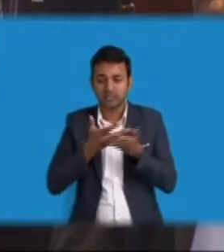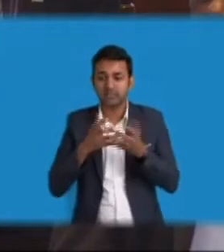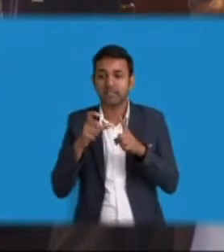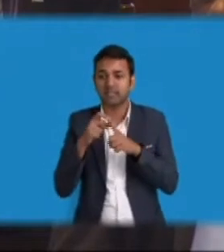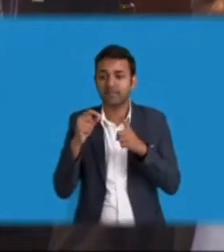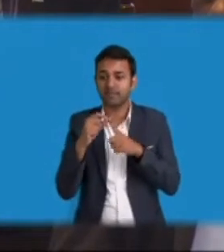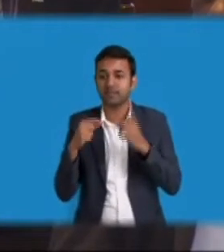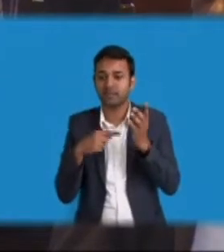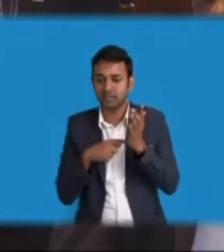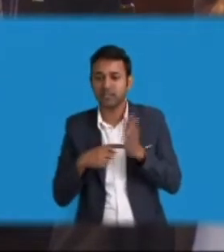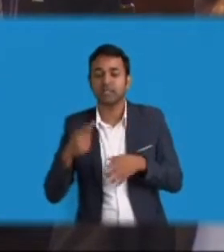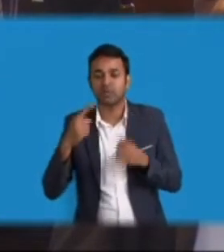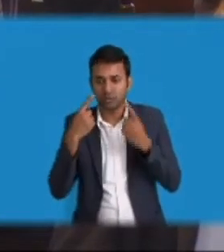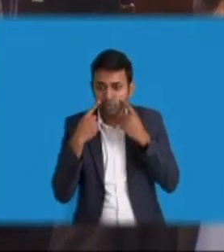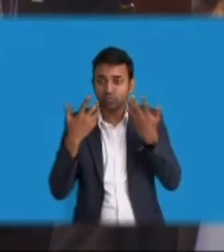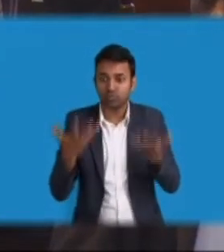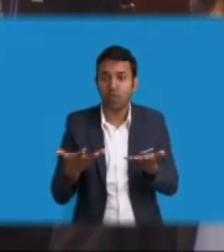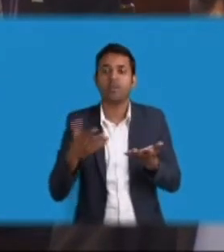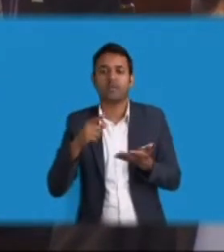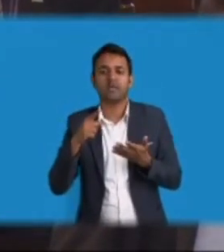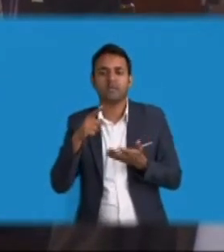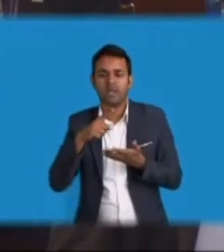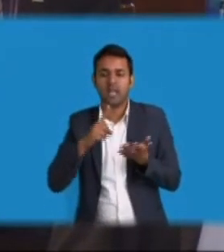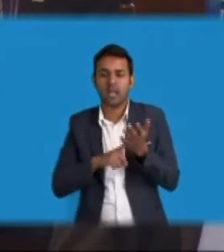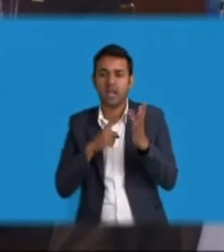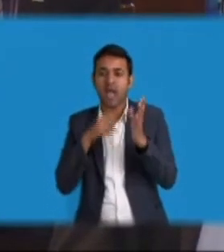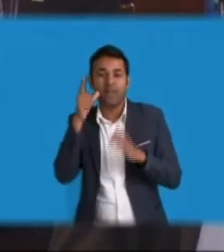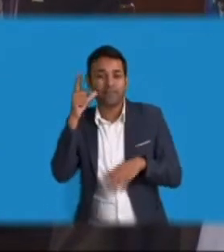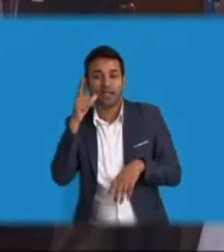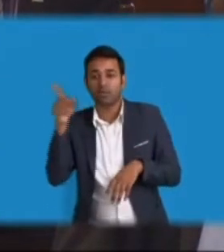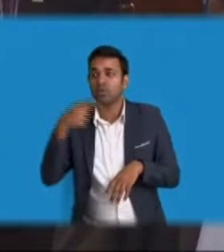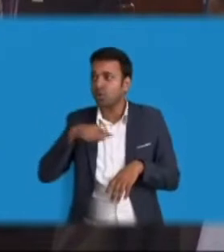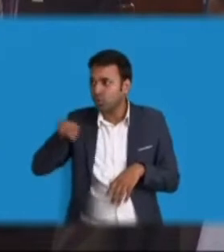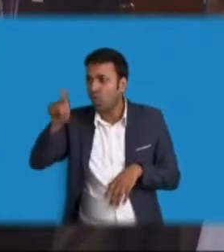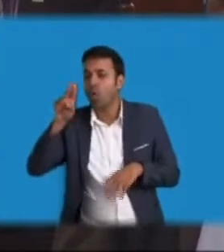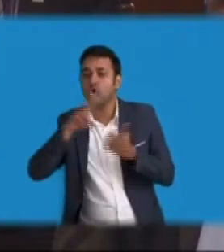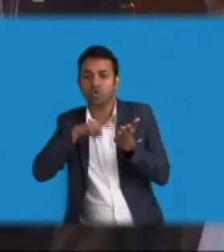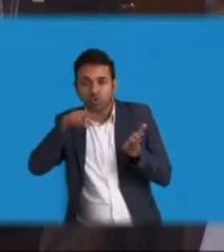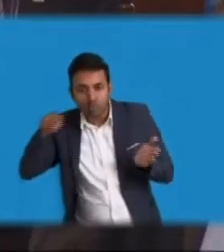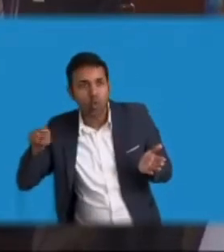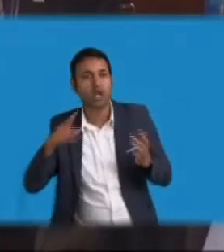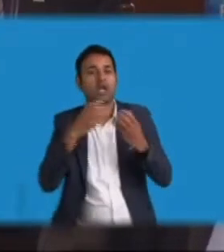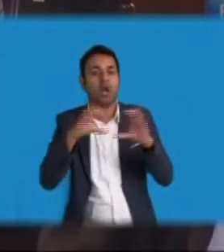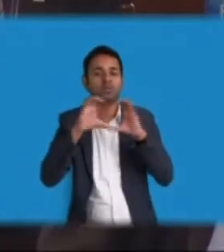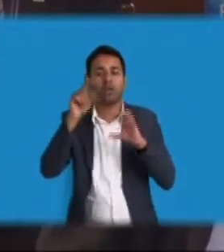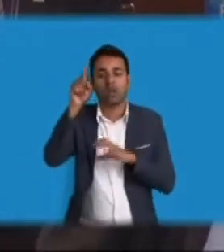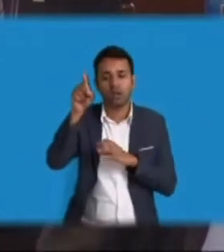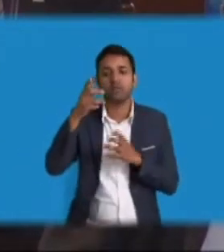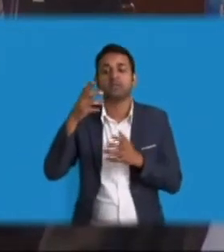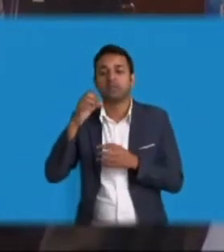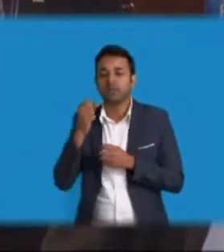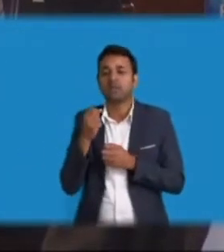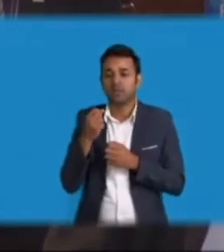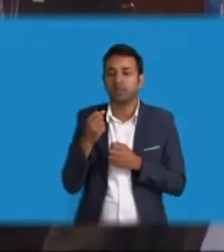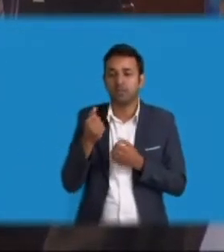Suva area from Lemi to Nassori for a global program along with 4 other cities in promoting the Smart City and Towns